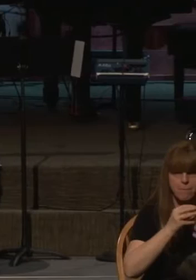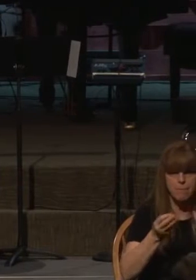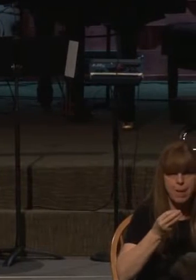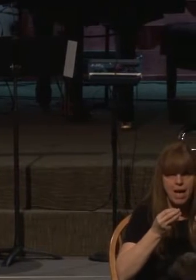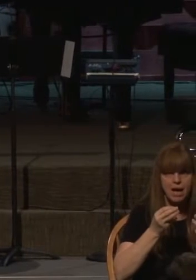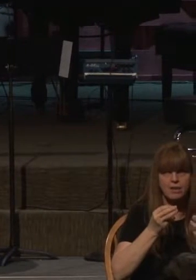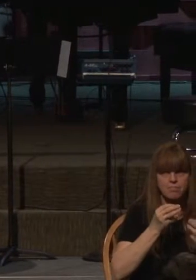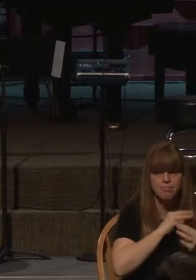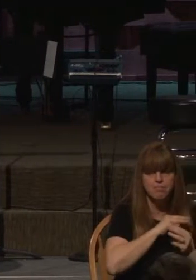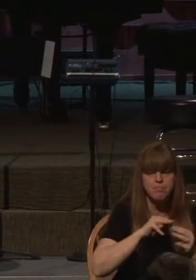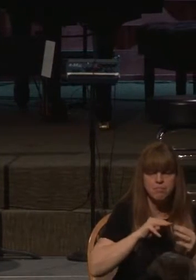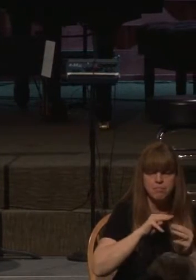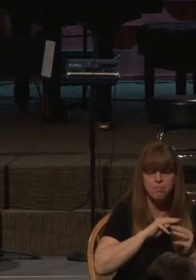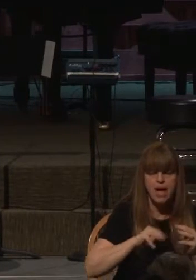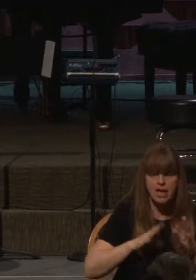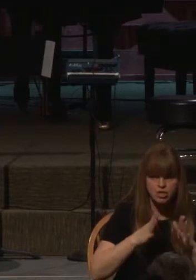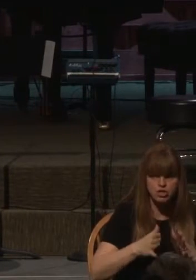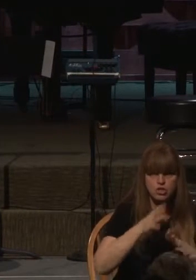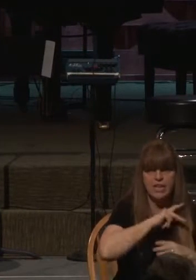things in his name.